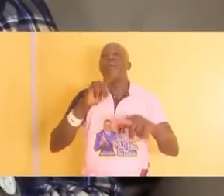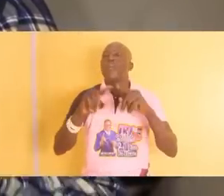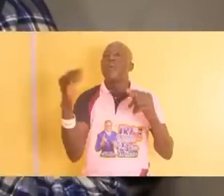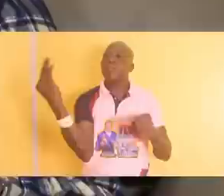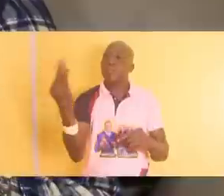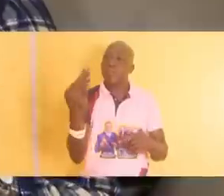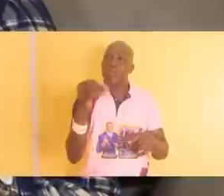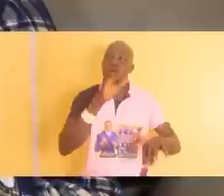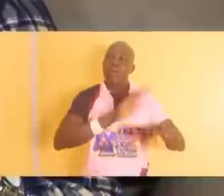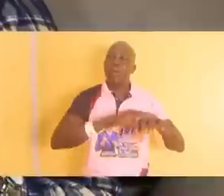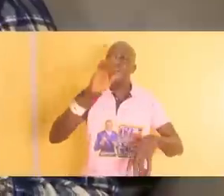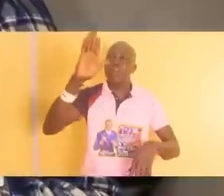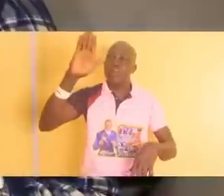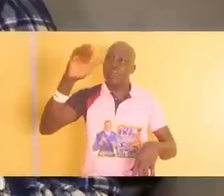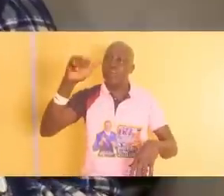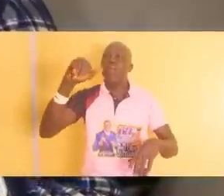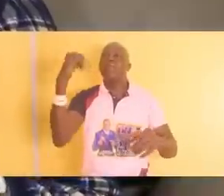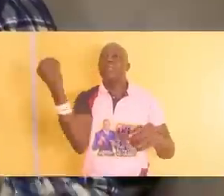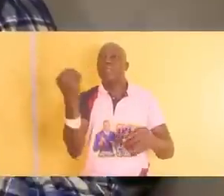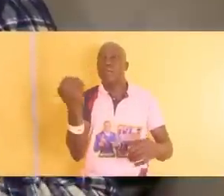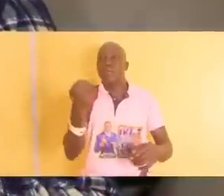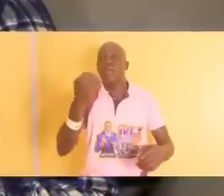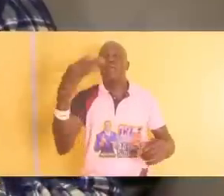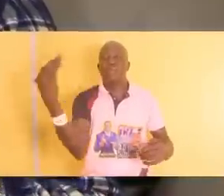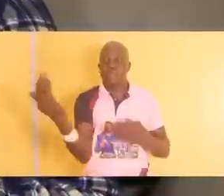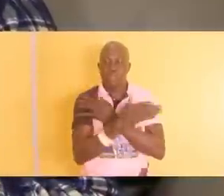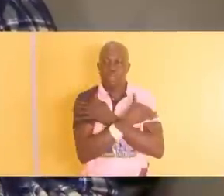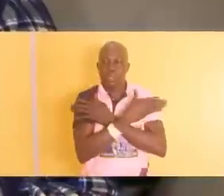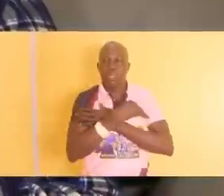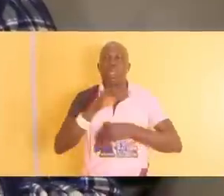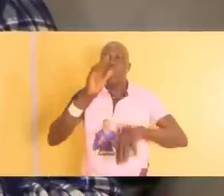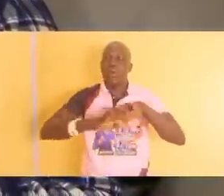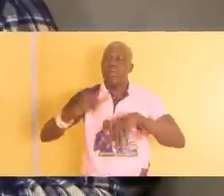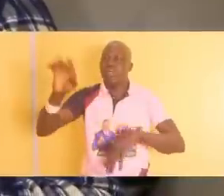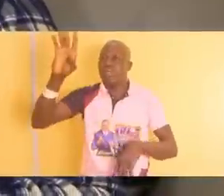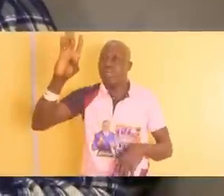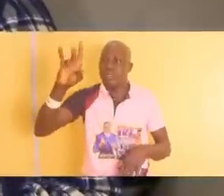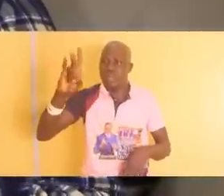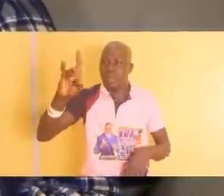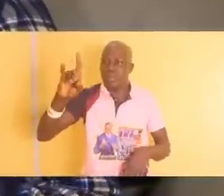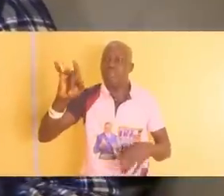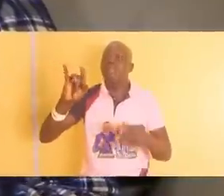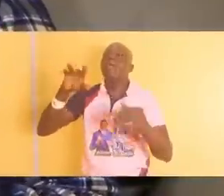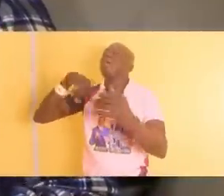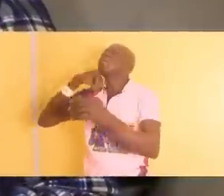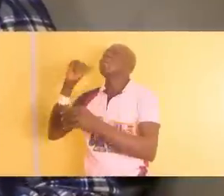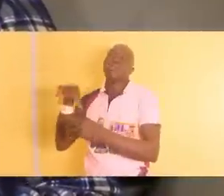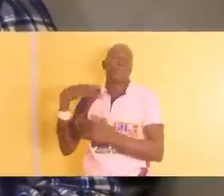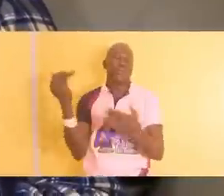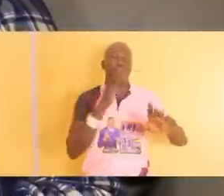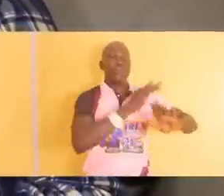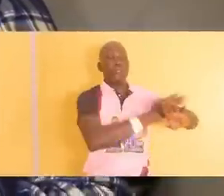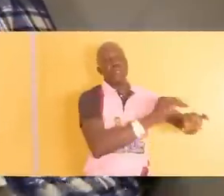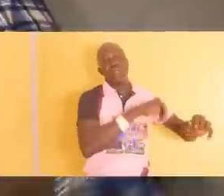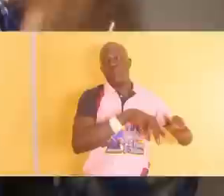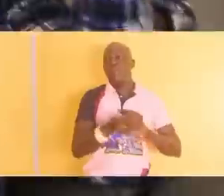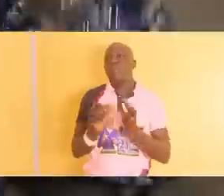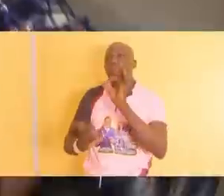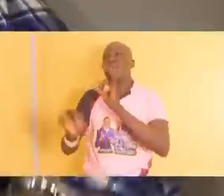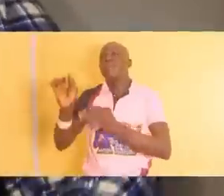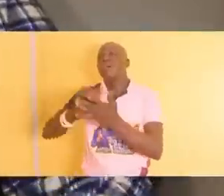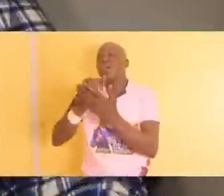that Friday, on the 15th, Saturday, and Sunday, on the 17th, that there is nothing can delay